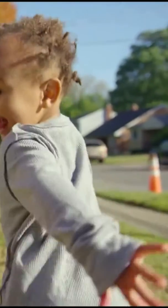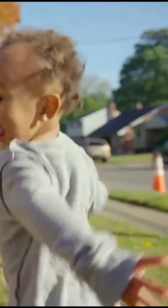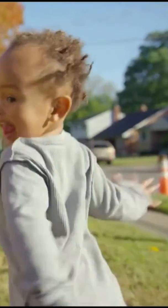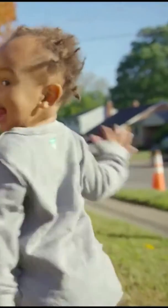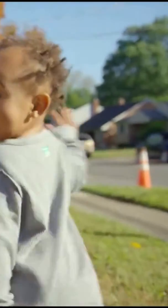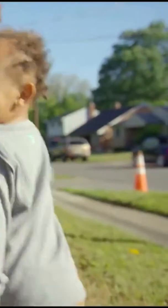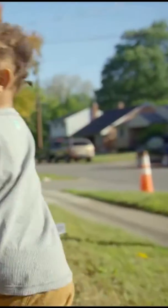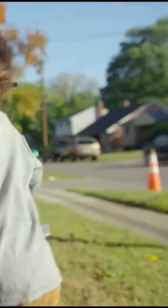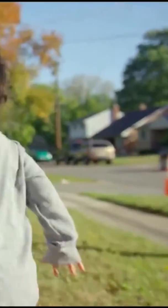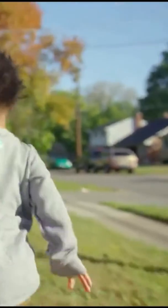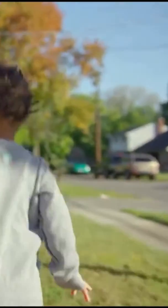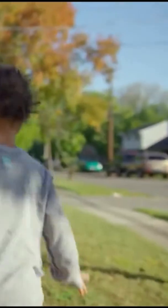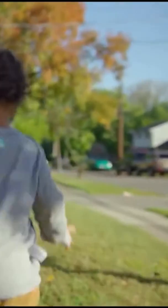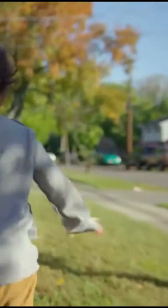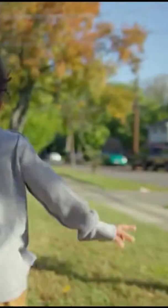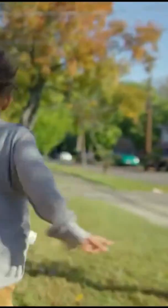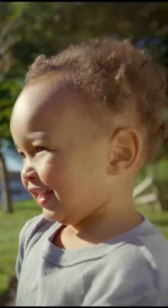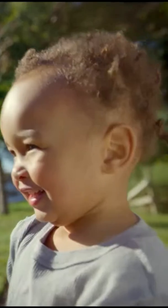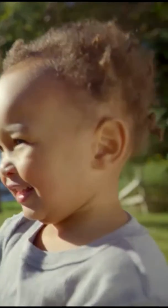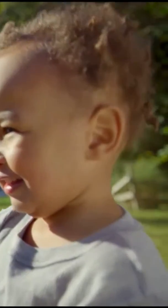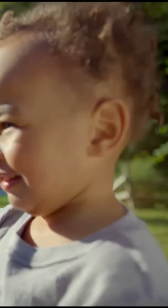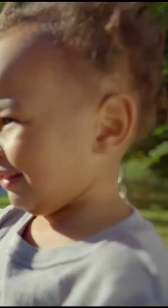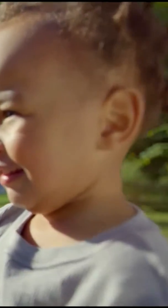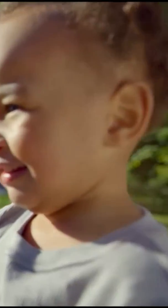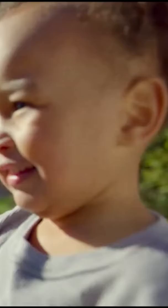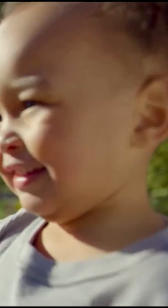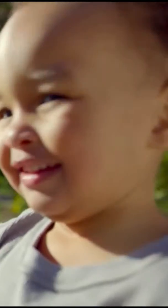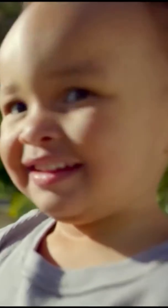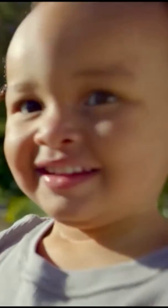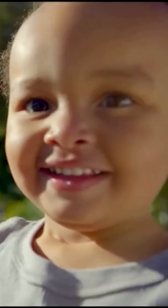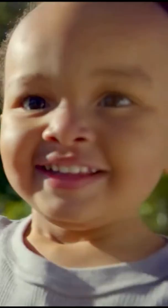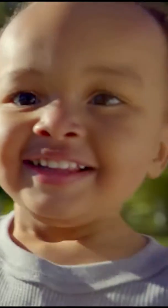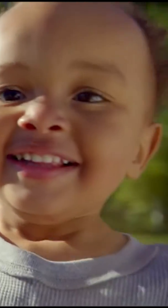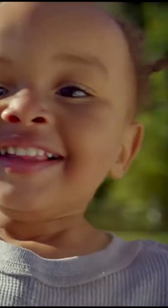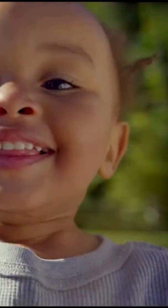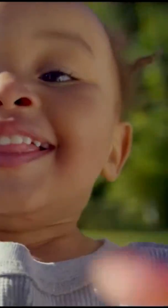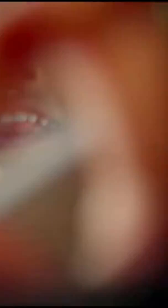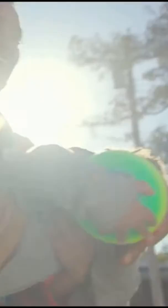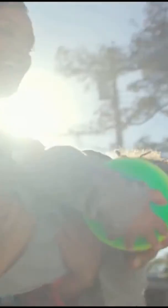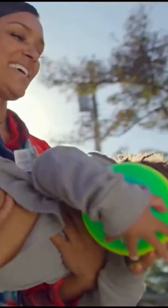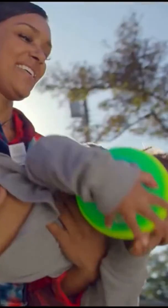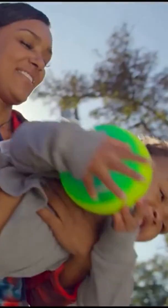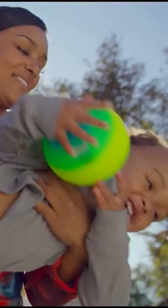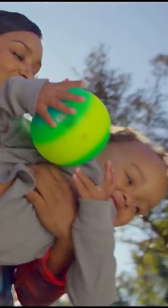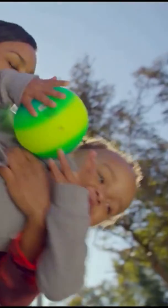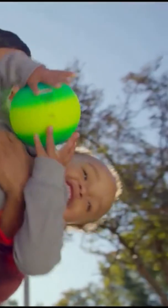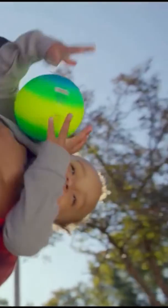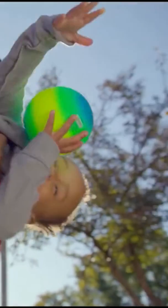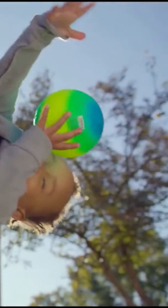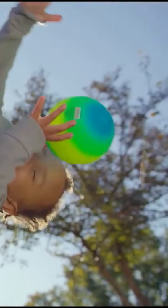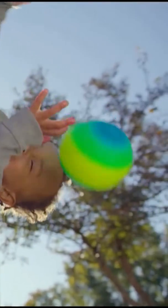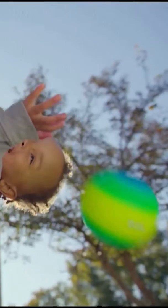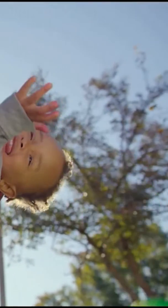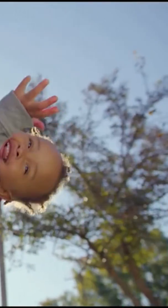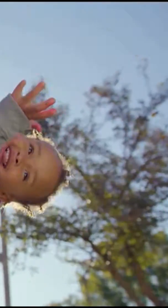Jameer is so silly and smart. He's not scared of nothing. He keeps me on my